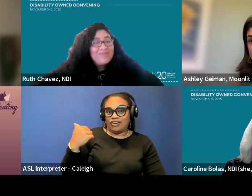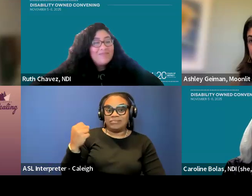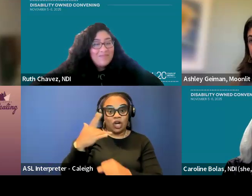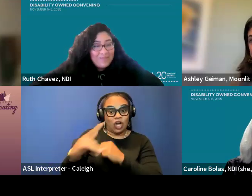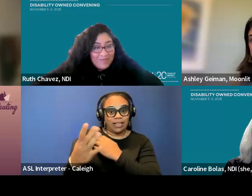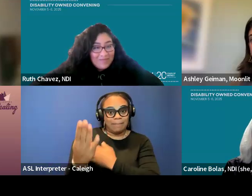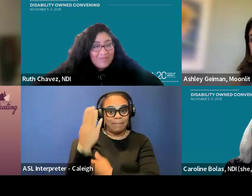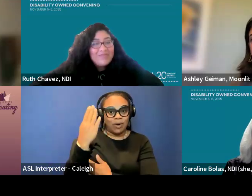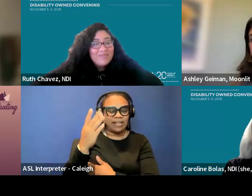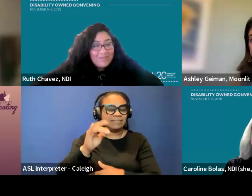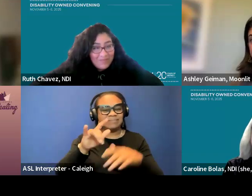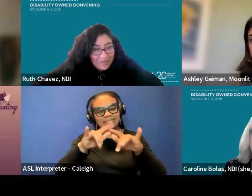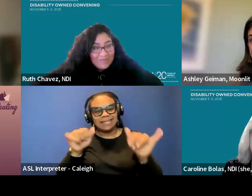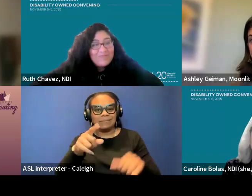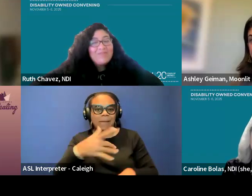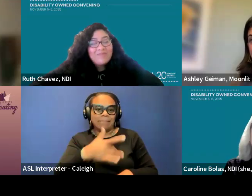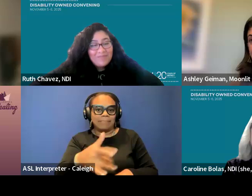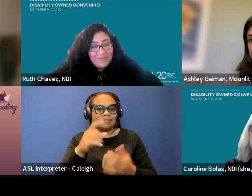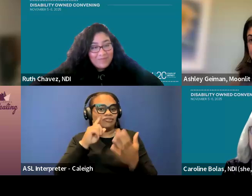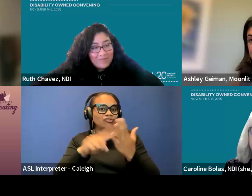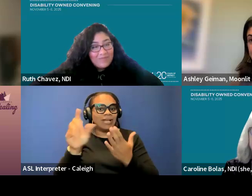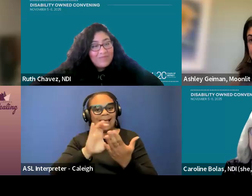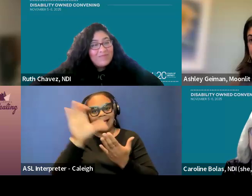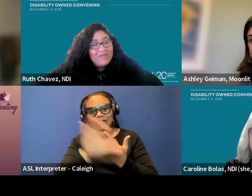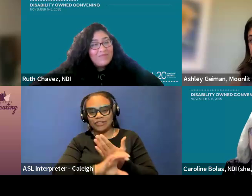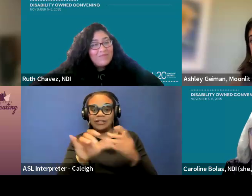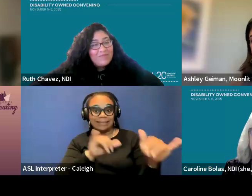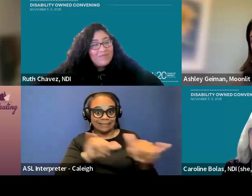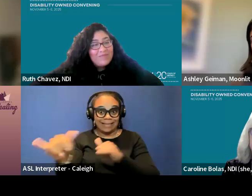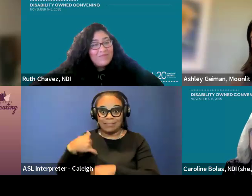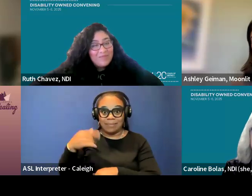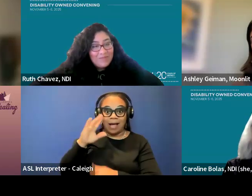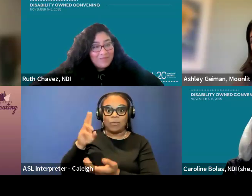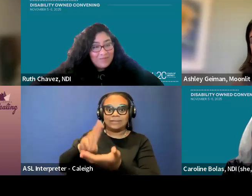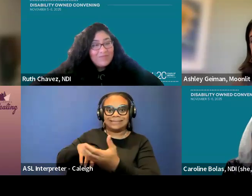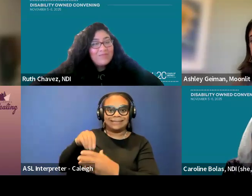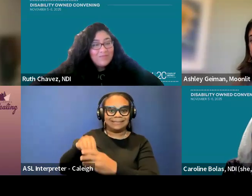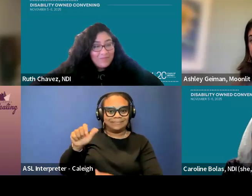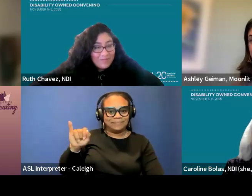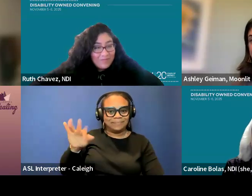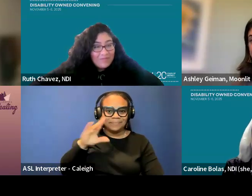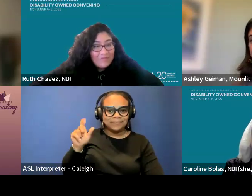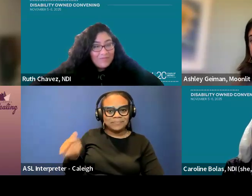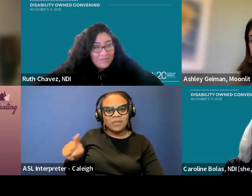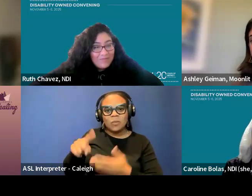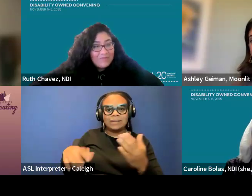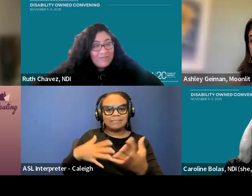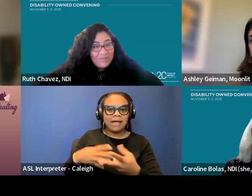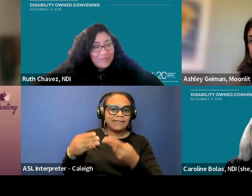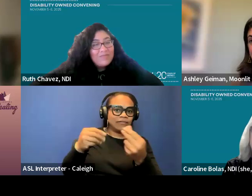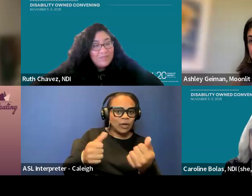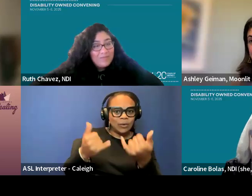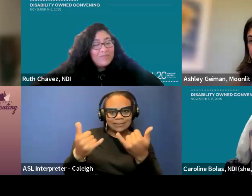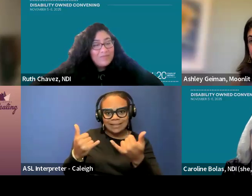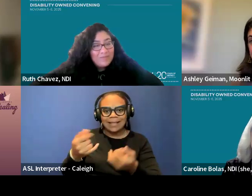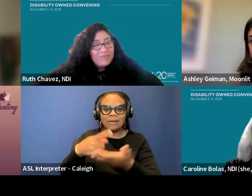morning as you would check your calendar, right? I log in and say, what is my flow today? What's due at the